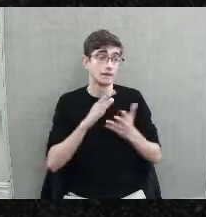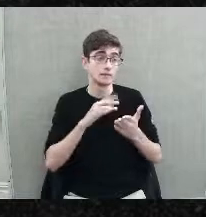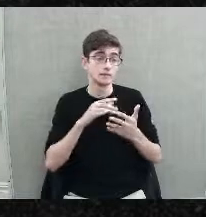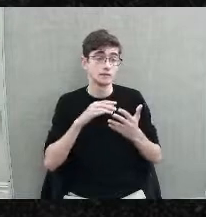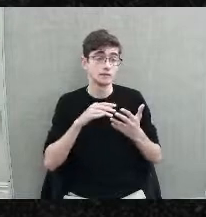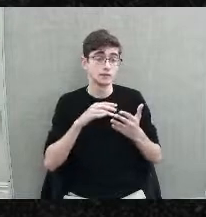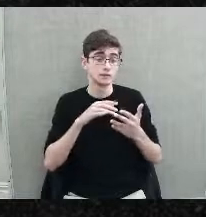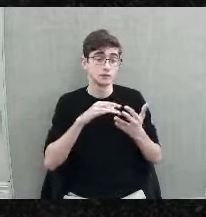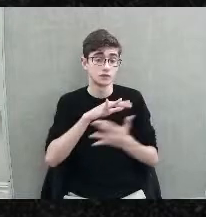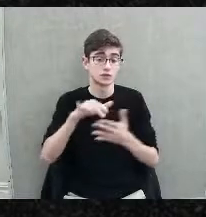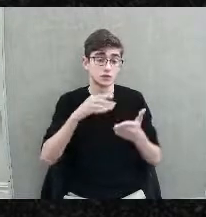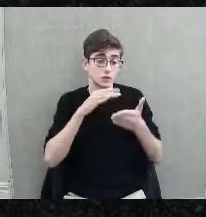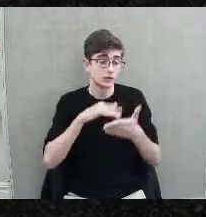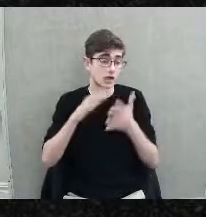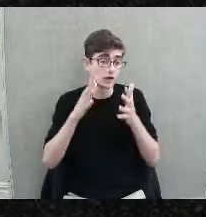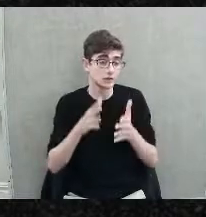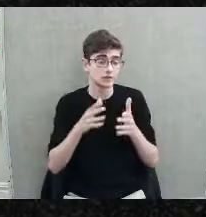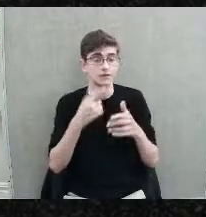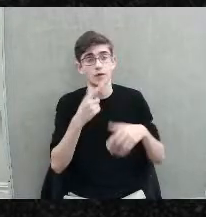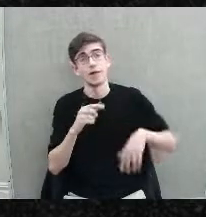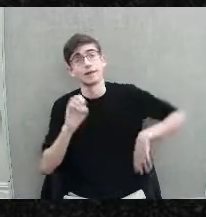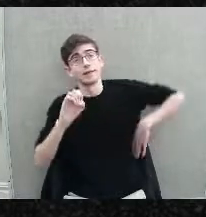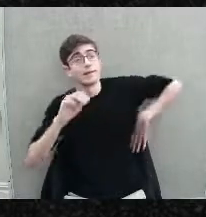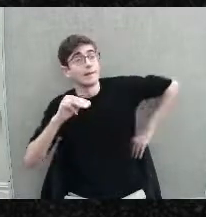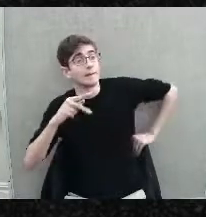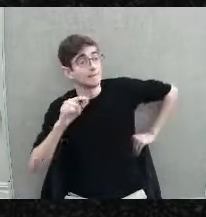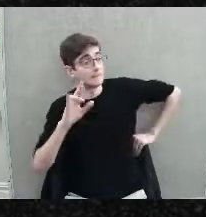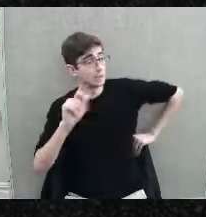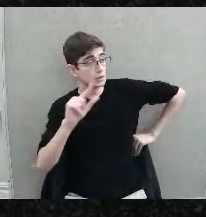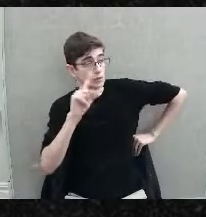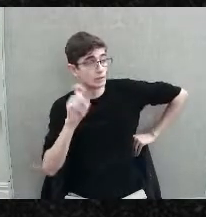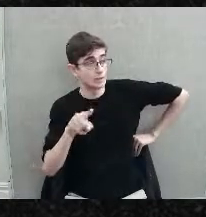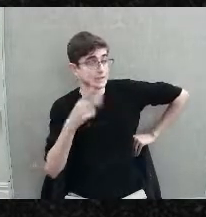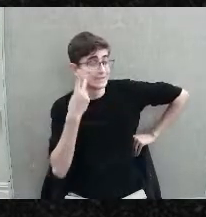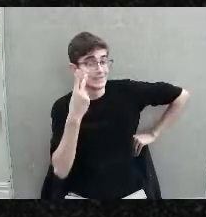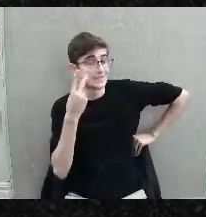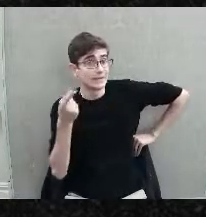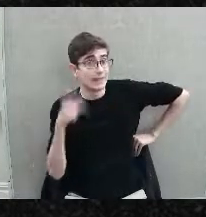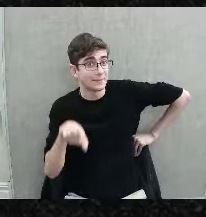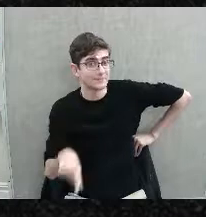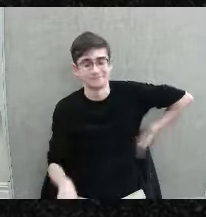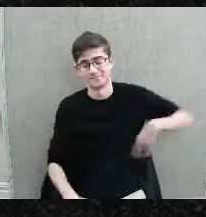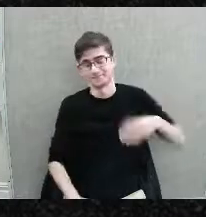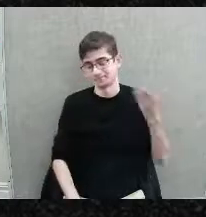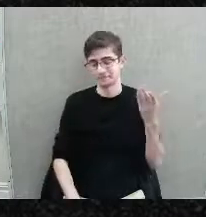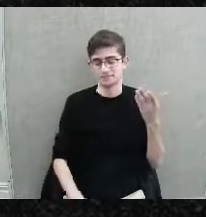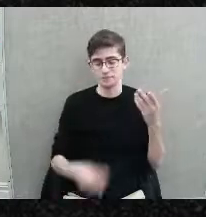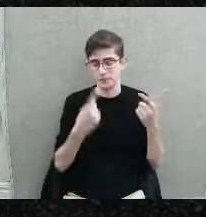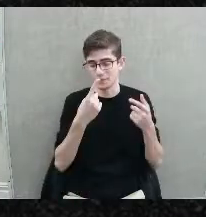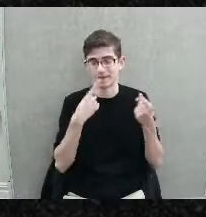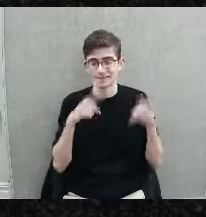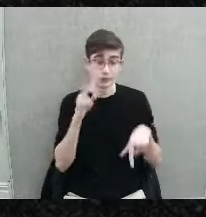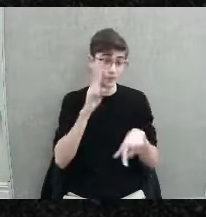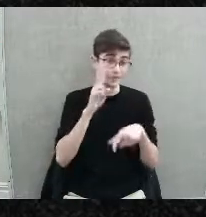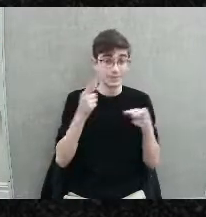it's an empirical question, we'll see, right? Let's see how it unfolds. But, so that would be one way to answer it,